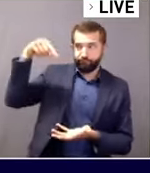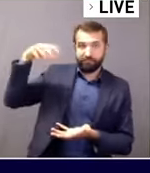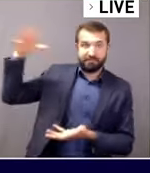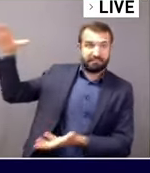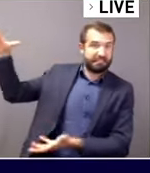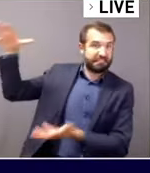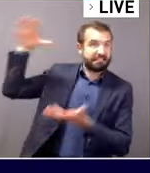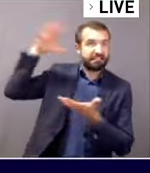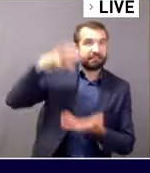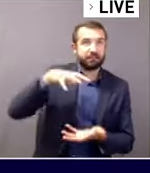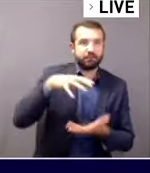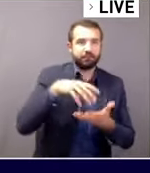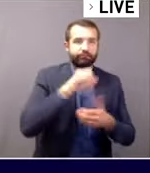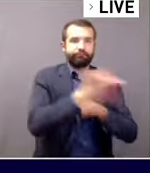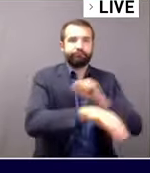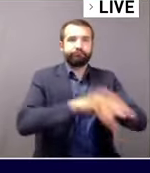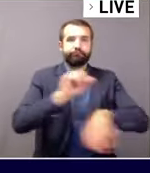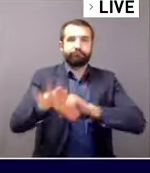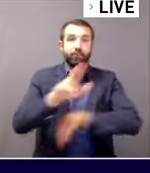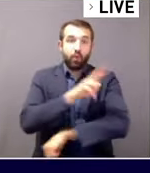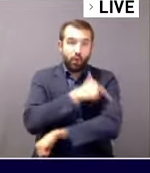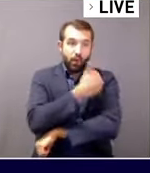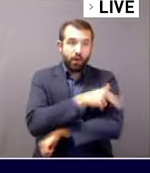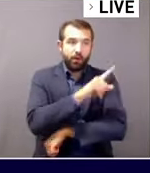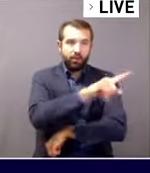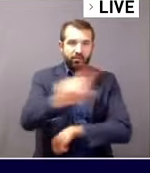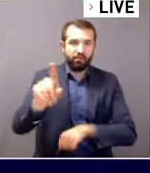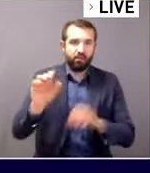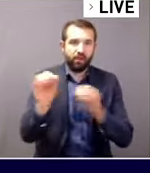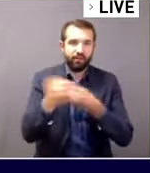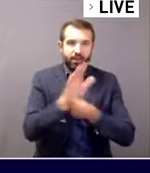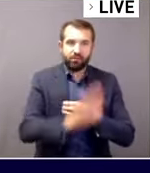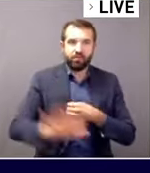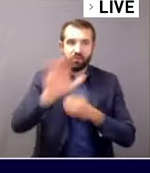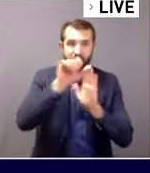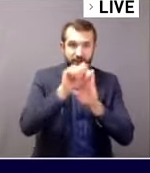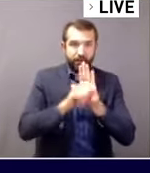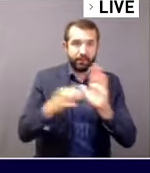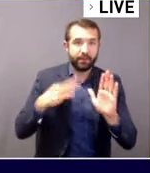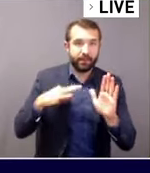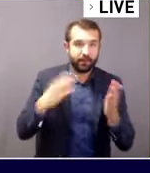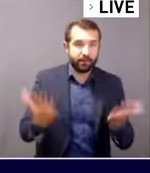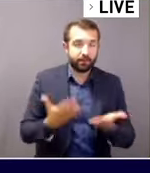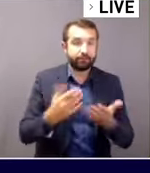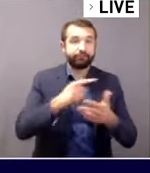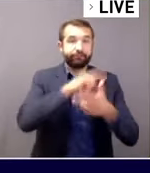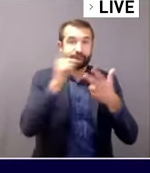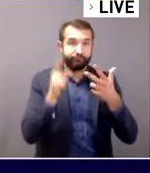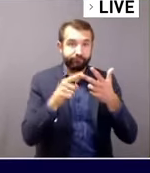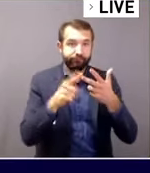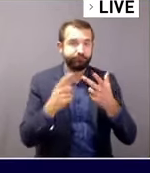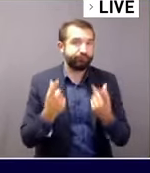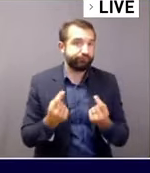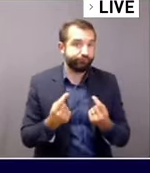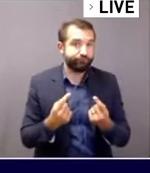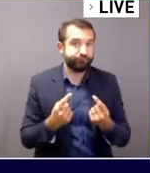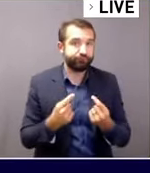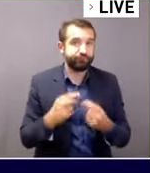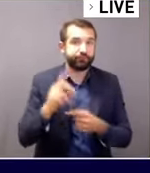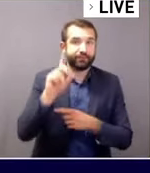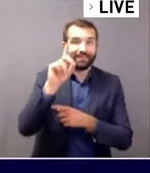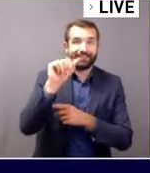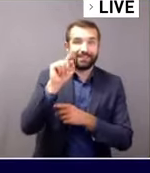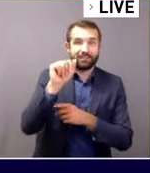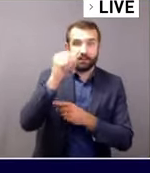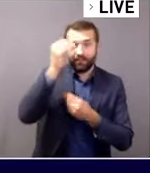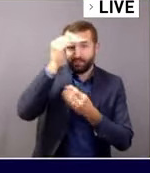ship it out to hospitals, healthcare providers, et cetera. And then the third thing that we've been working on is data. This is going to be a